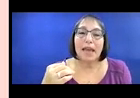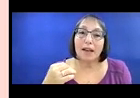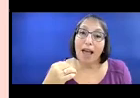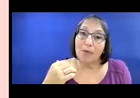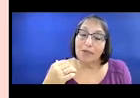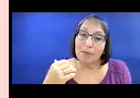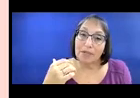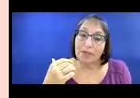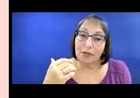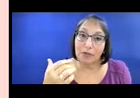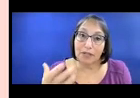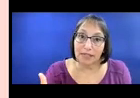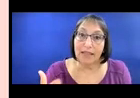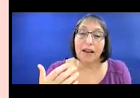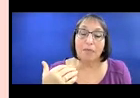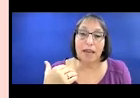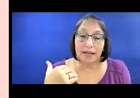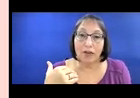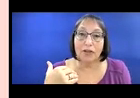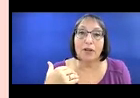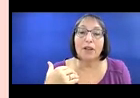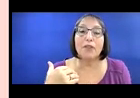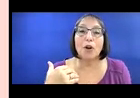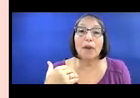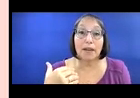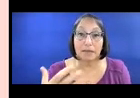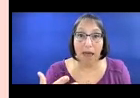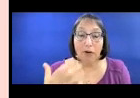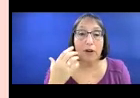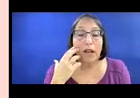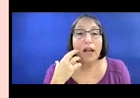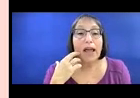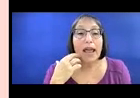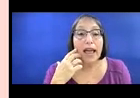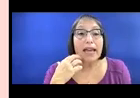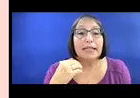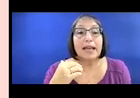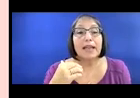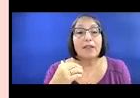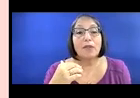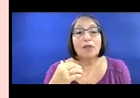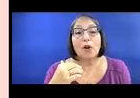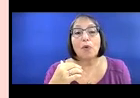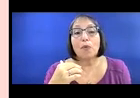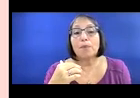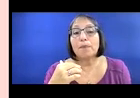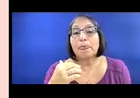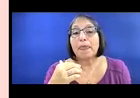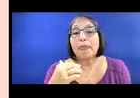It allows them, the students to see that I'm paying attention, that their opinions matter, and also,